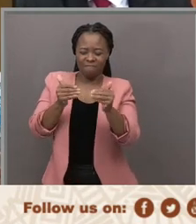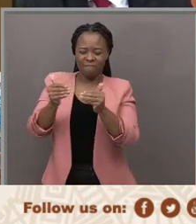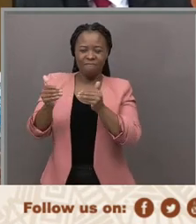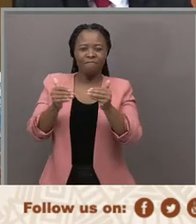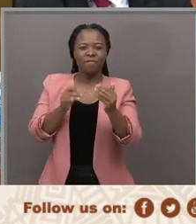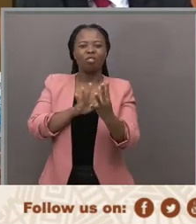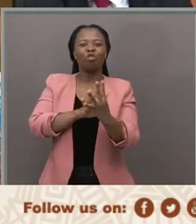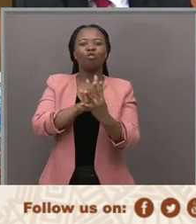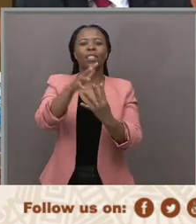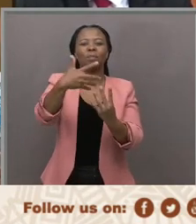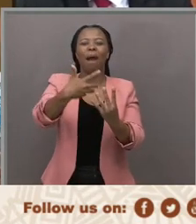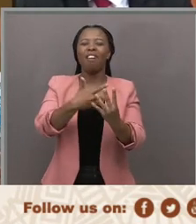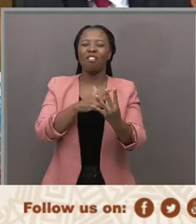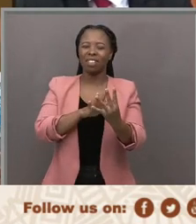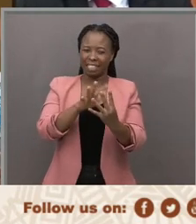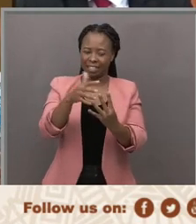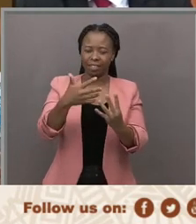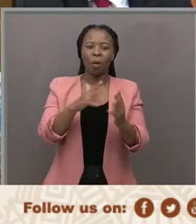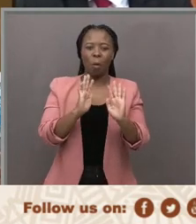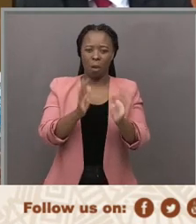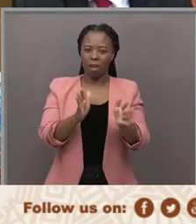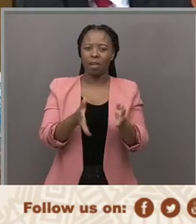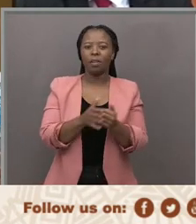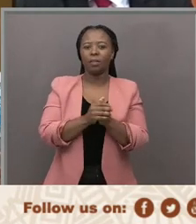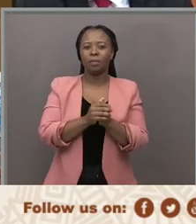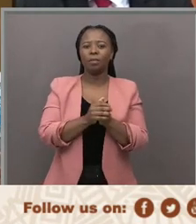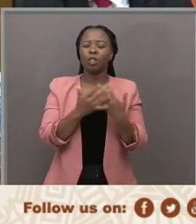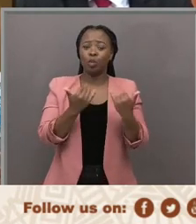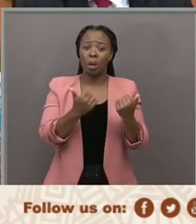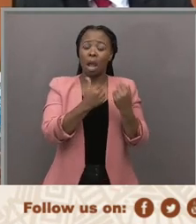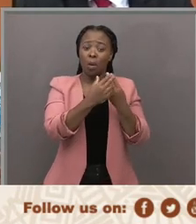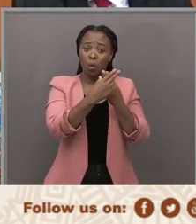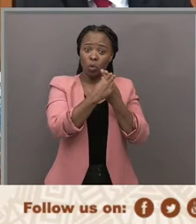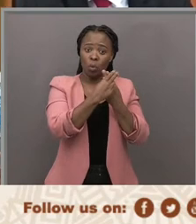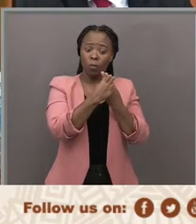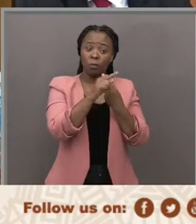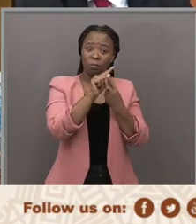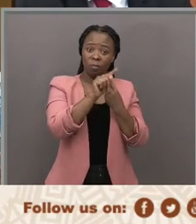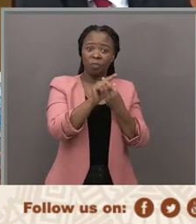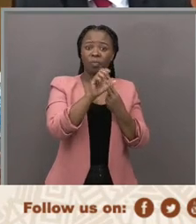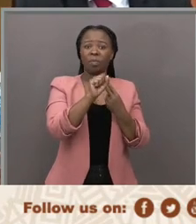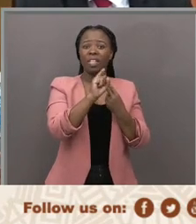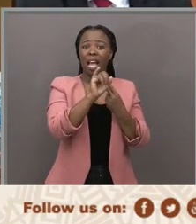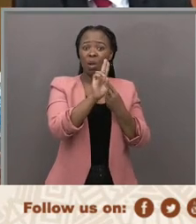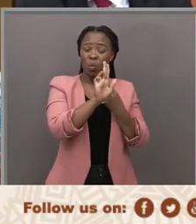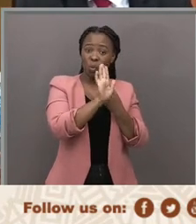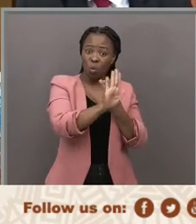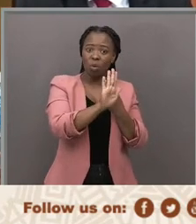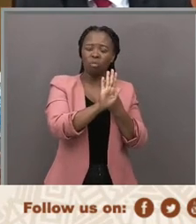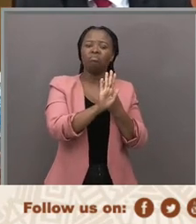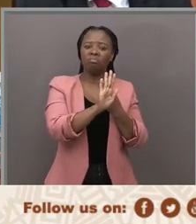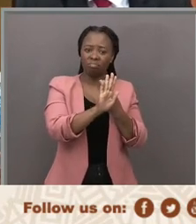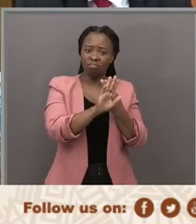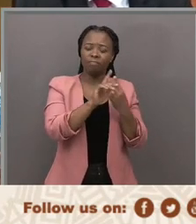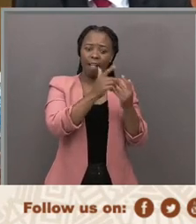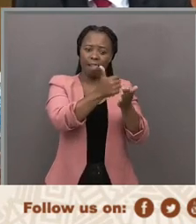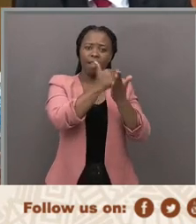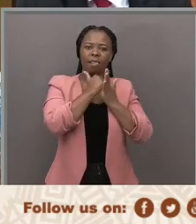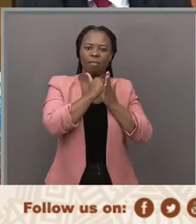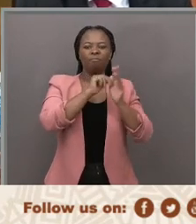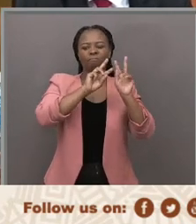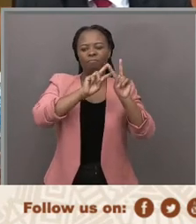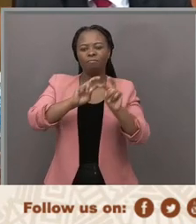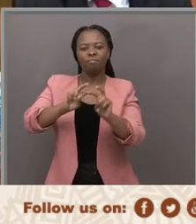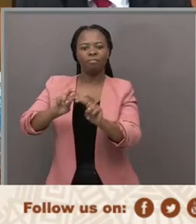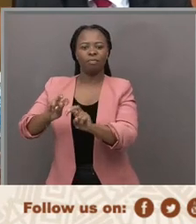partnership we have with the Special Investigation Unit over 4 years to deal with various issues, including the